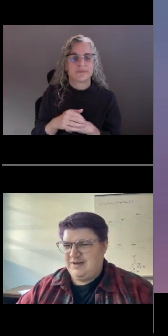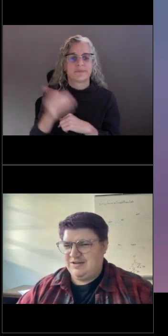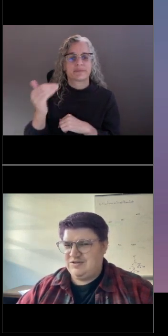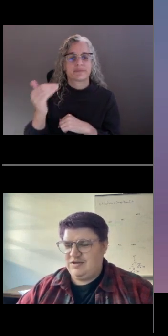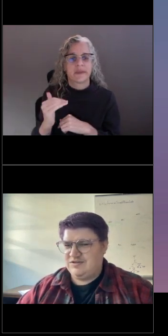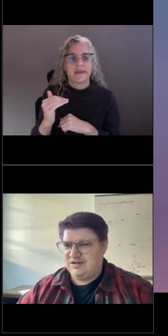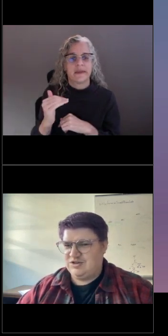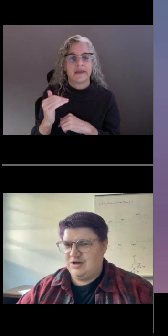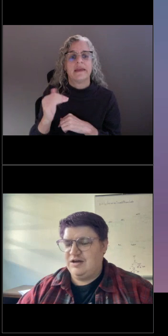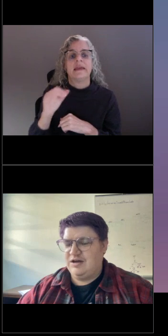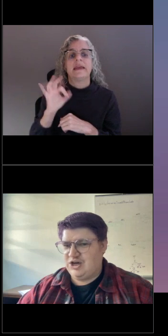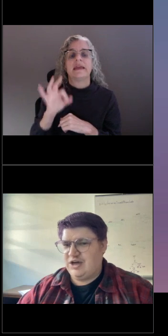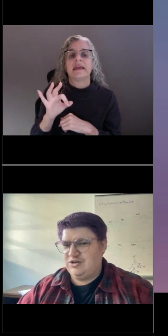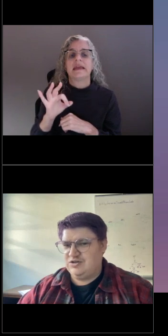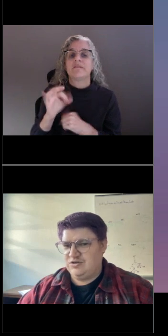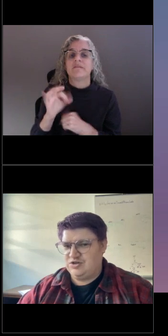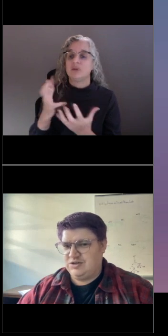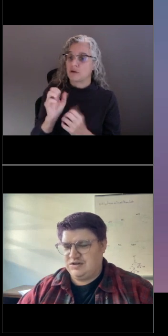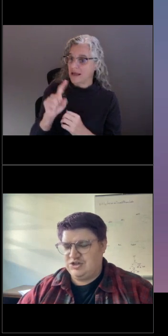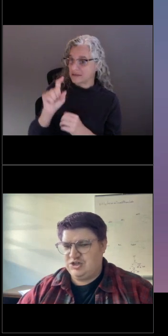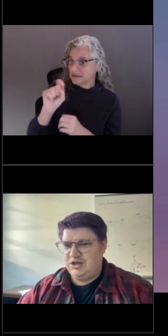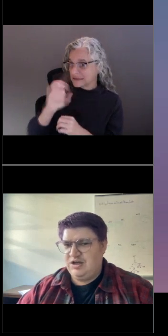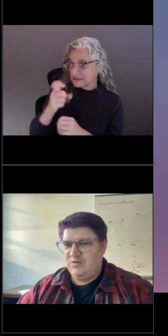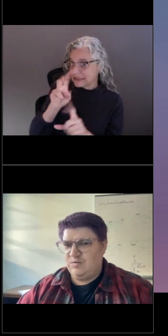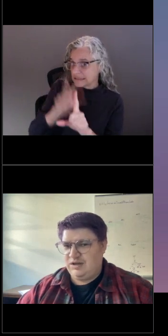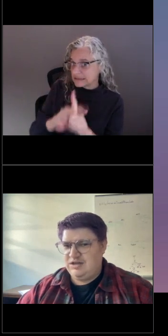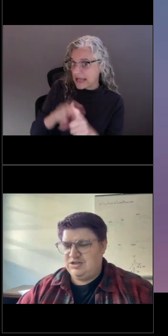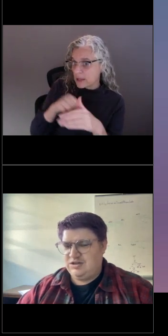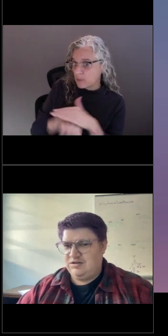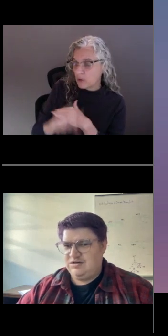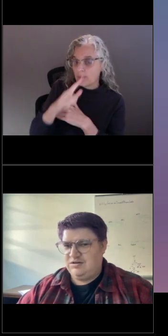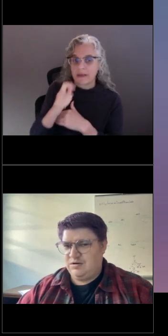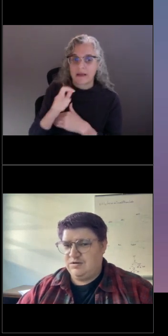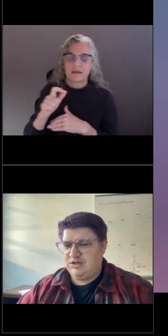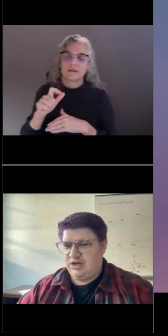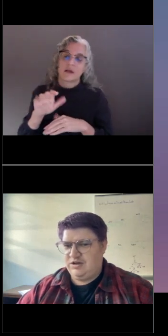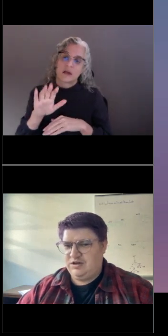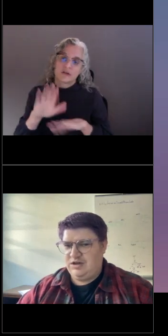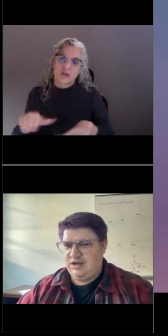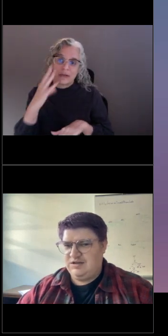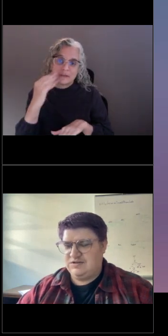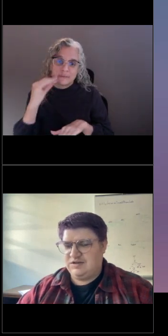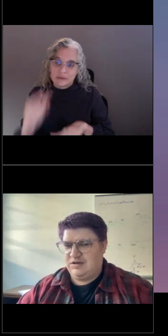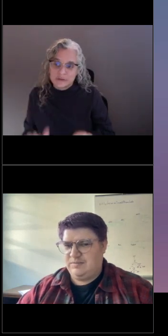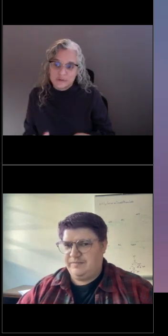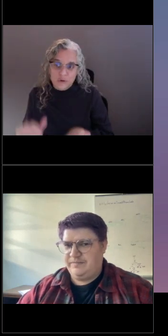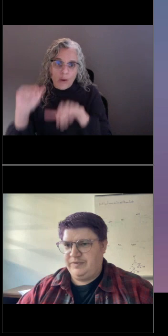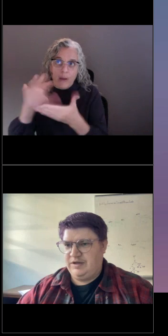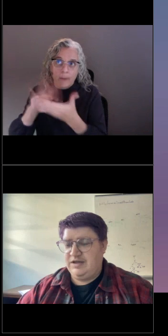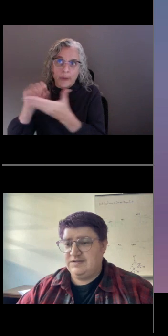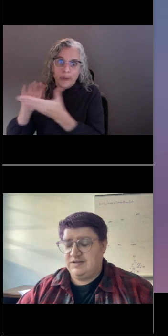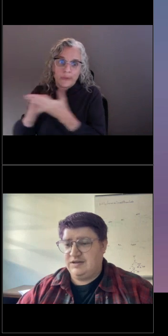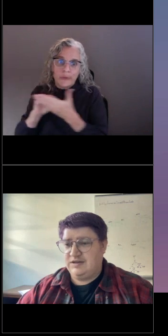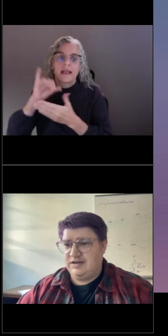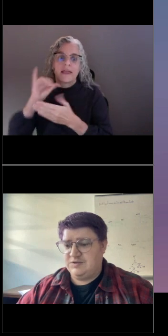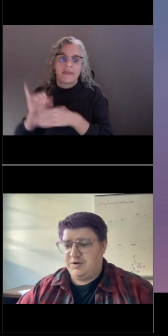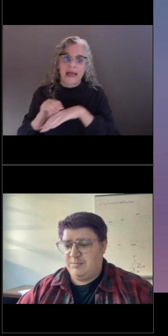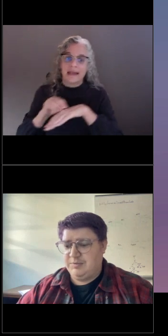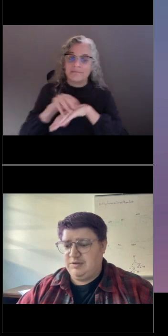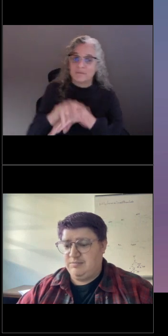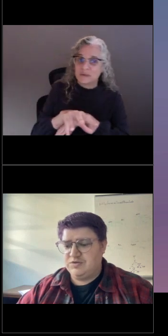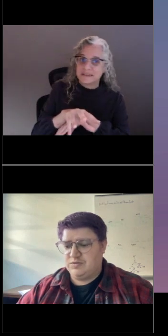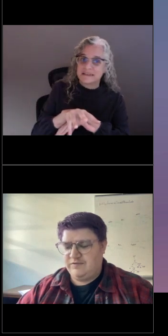birth because you think childhood socialization related to early childhood is is the thing that